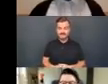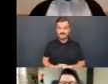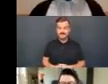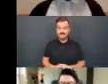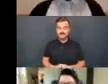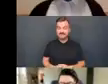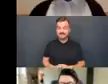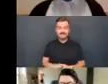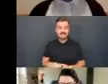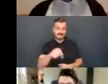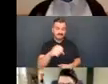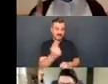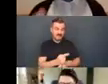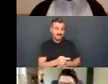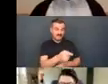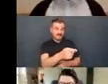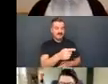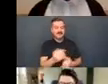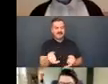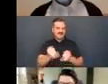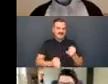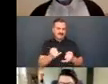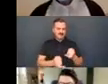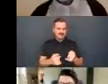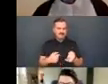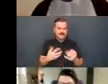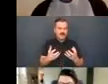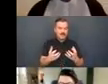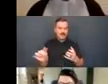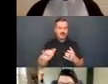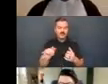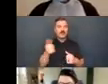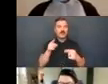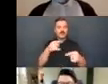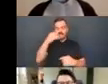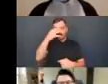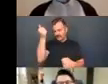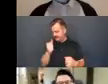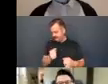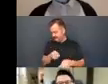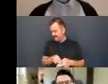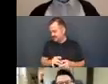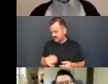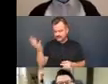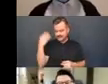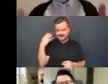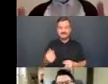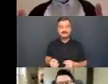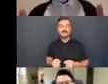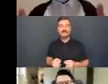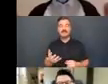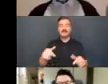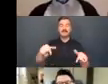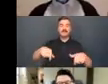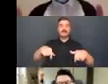Absolutely. and, and I guess, uh, that I wanted to make another point that I forgot to mention earlier as well, that, that this